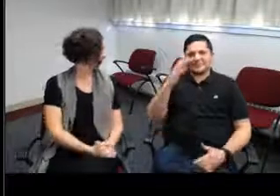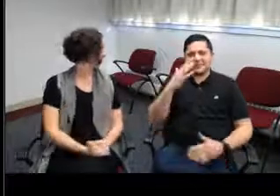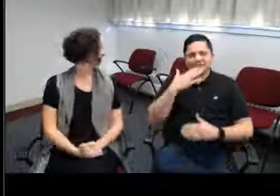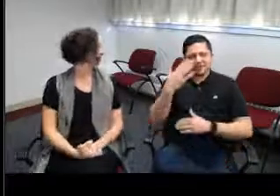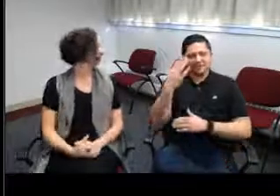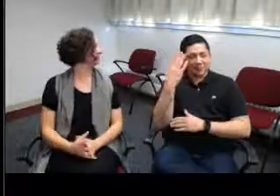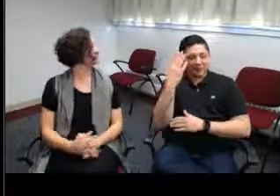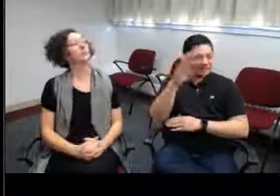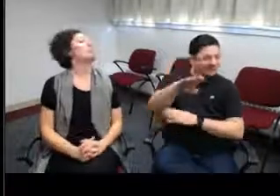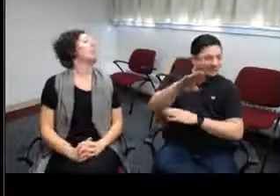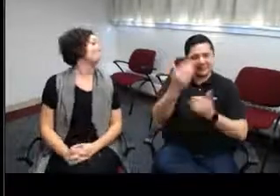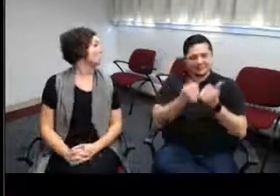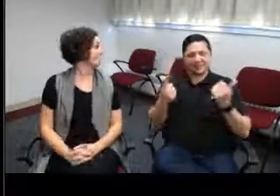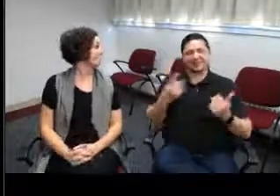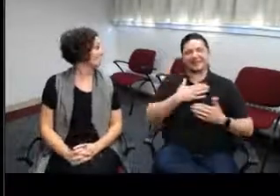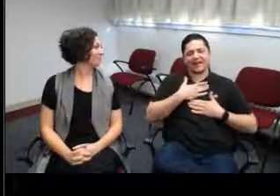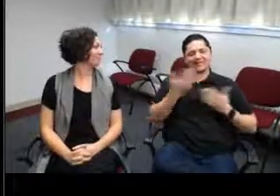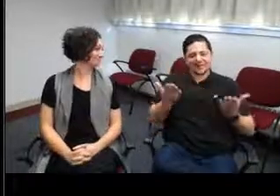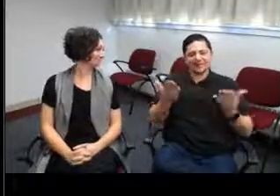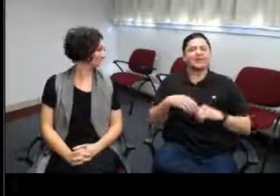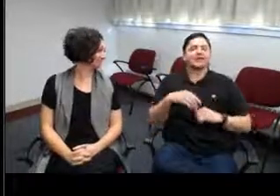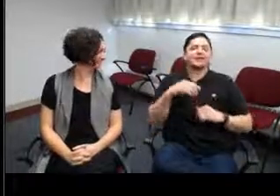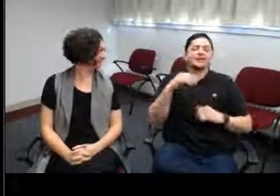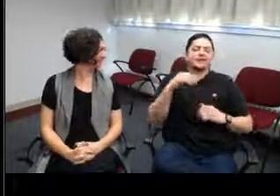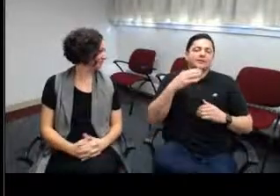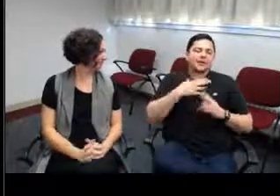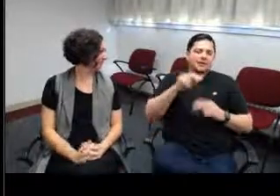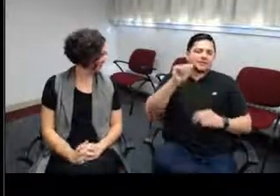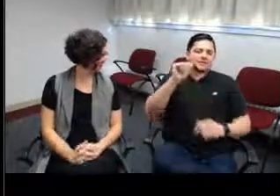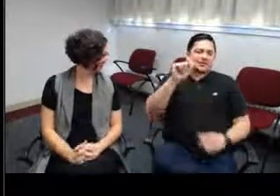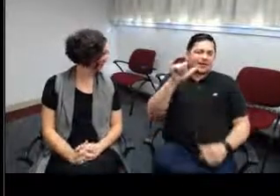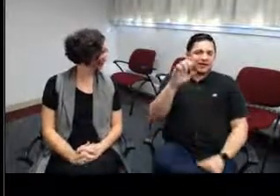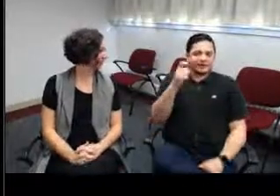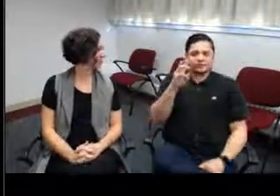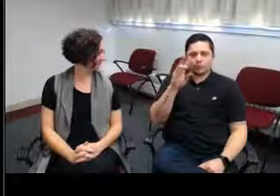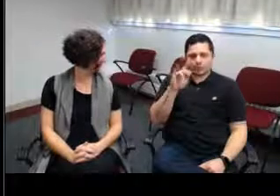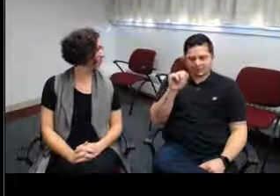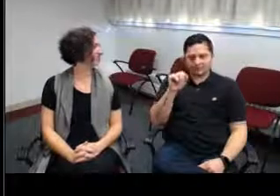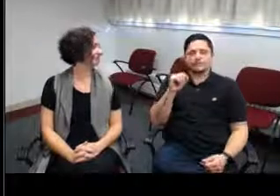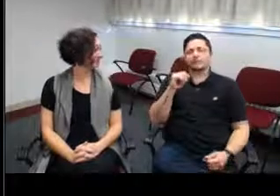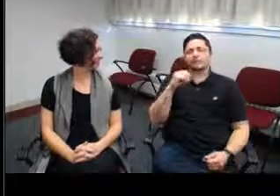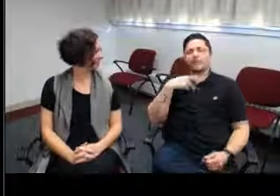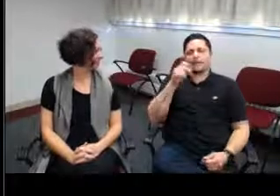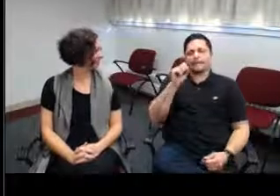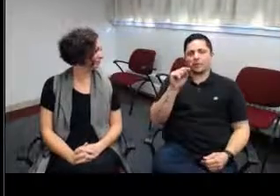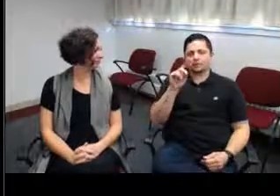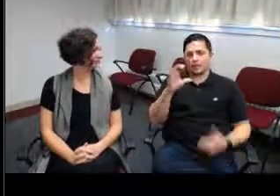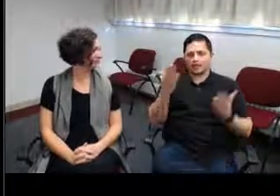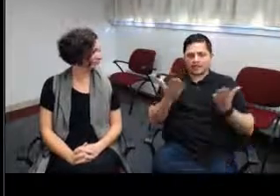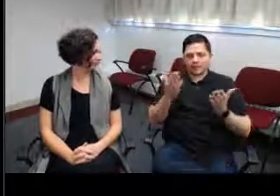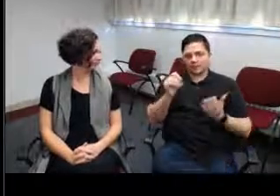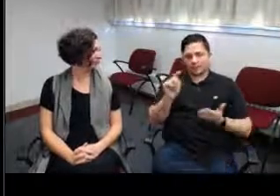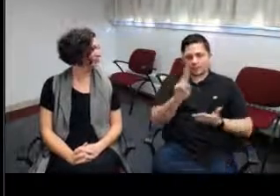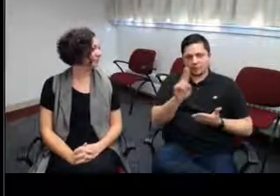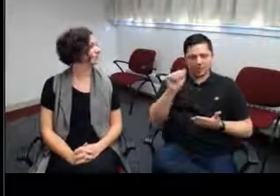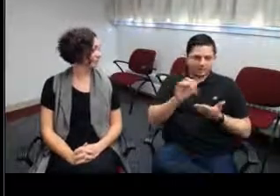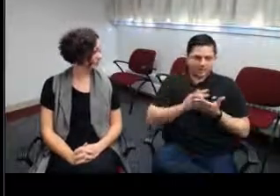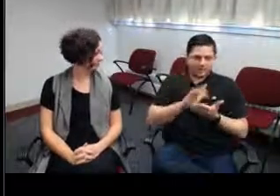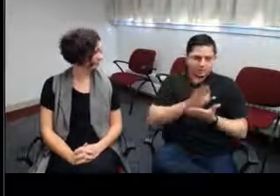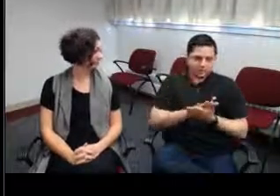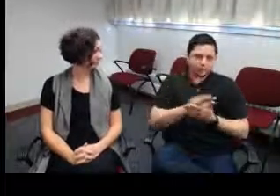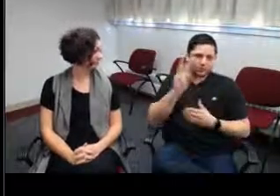ASL users. Hello, good morning or afternoon, I guess. My name is Alex Wilkins.